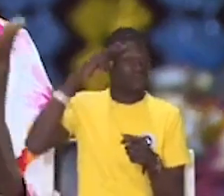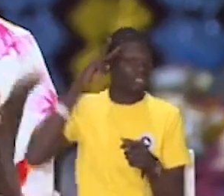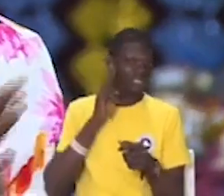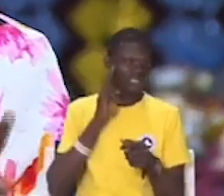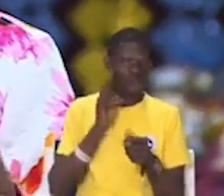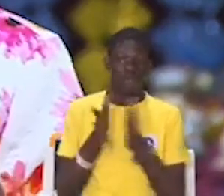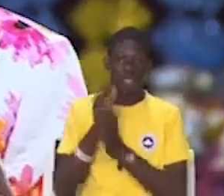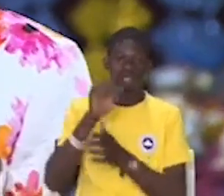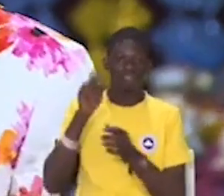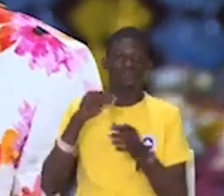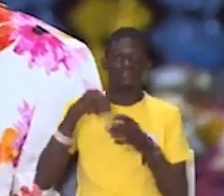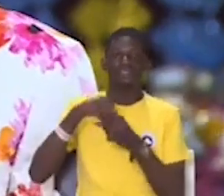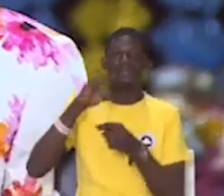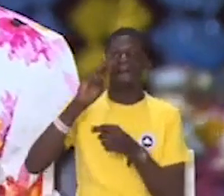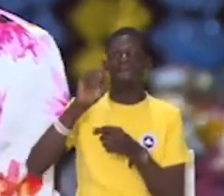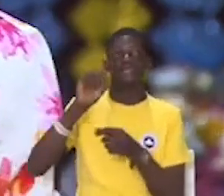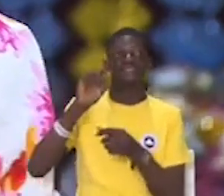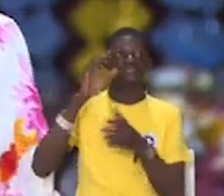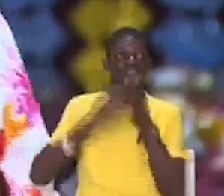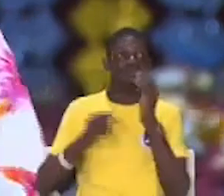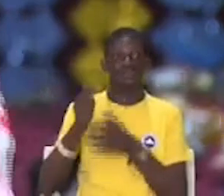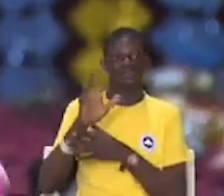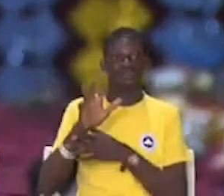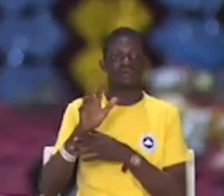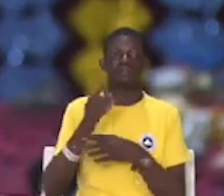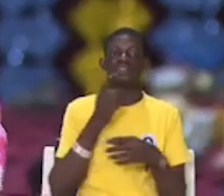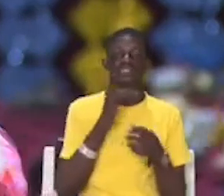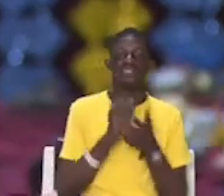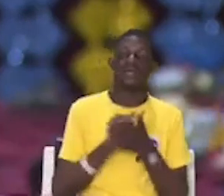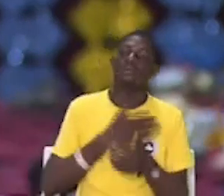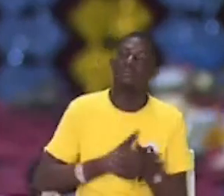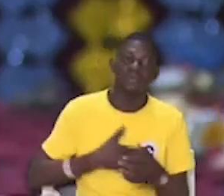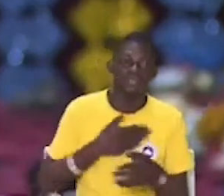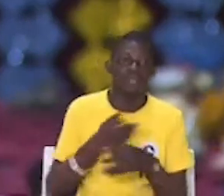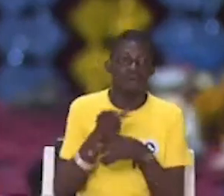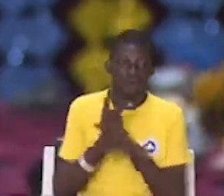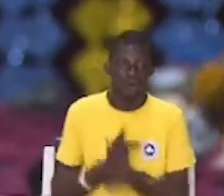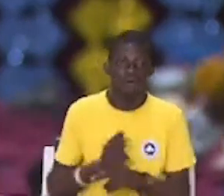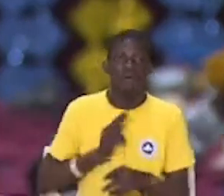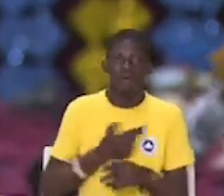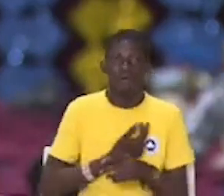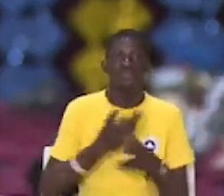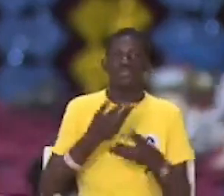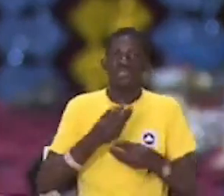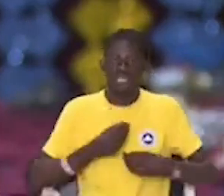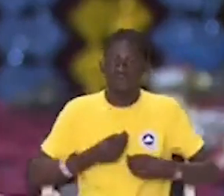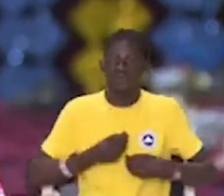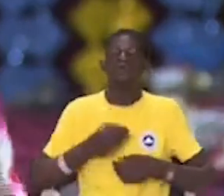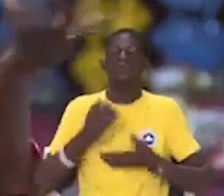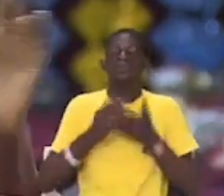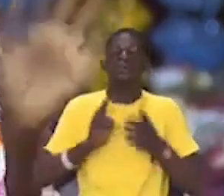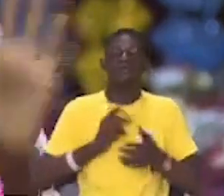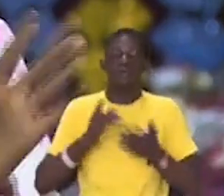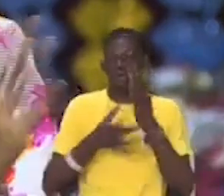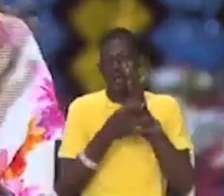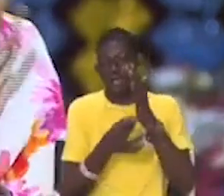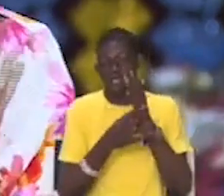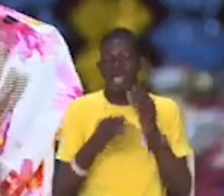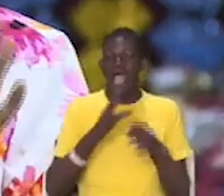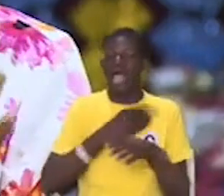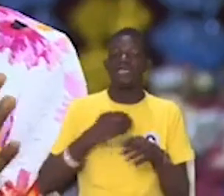Matthew 25, verse 7 to 9, they said, please borrow us, give us some of your oil. And